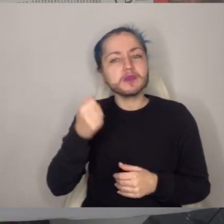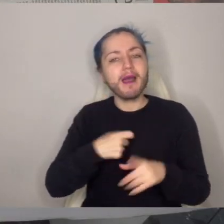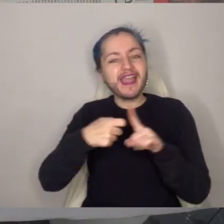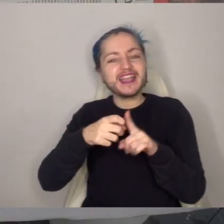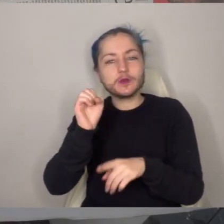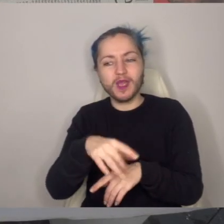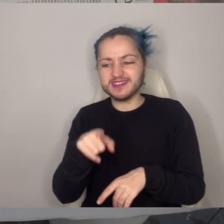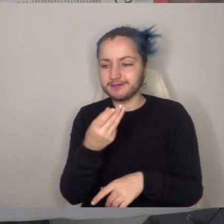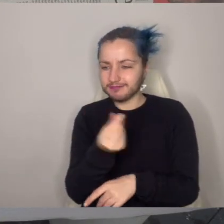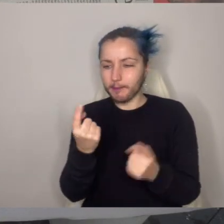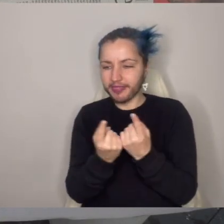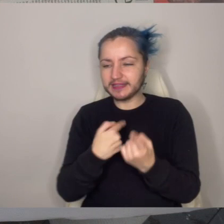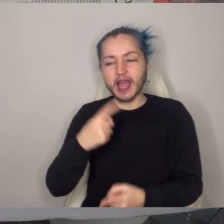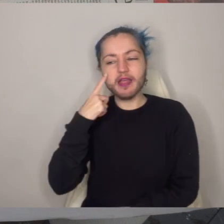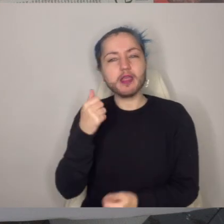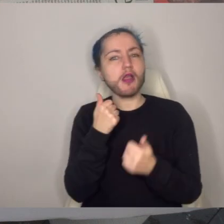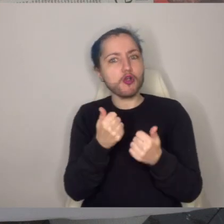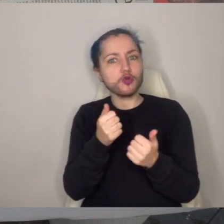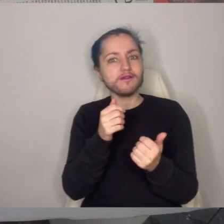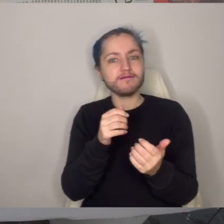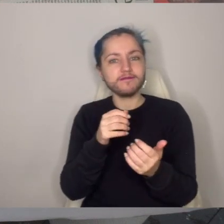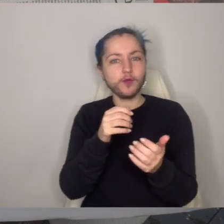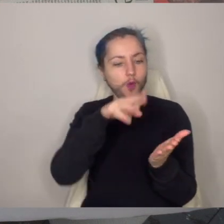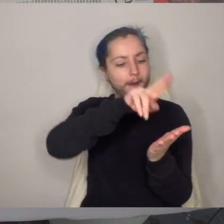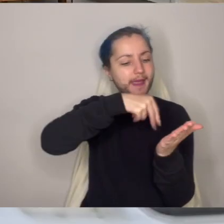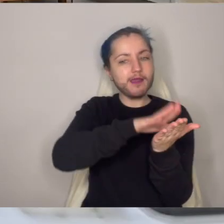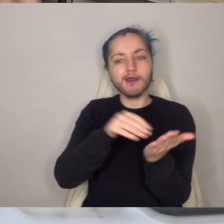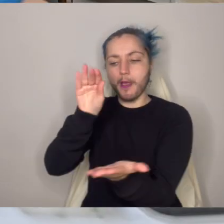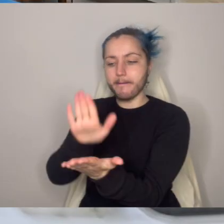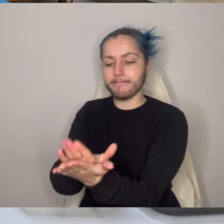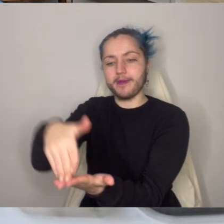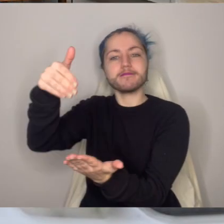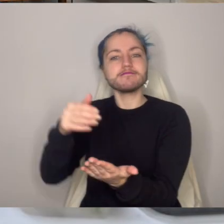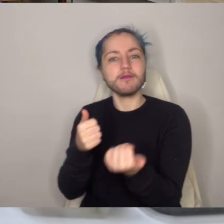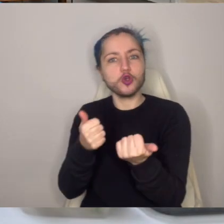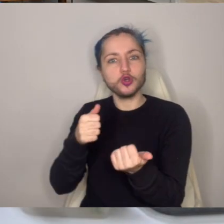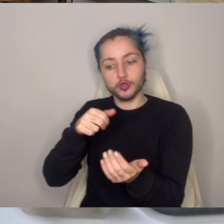and these are some of the things I think will make a good mark.